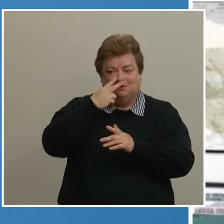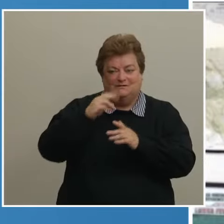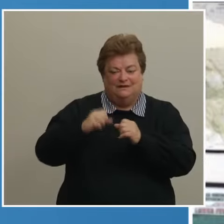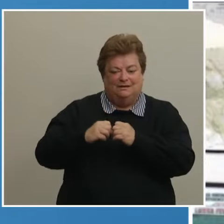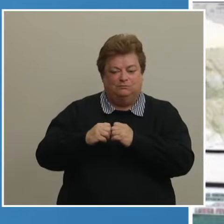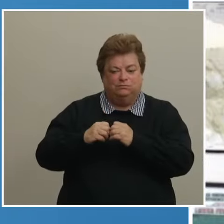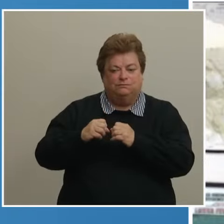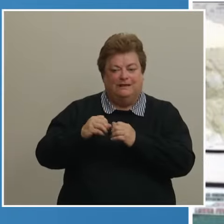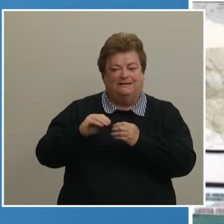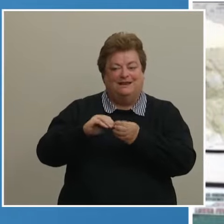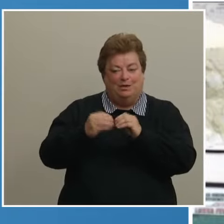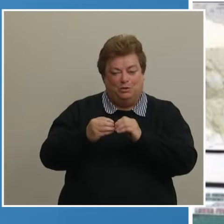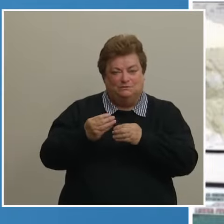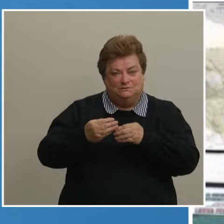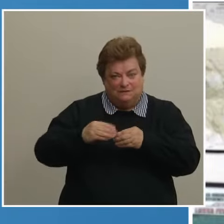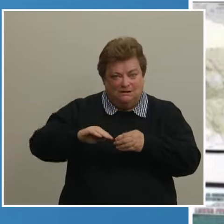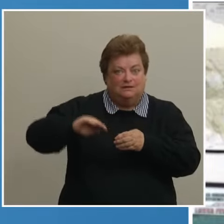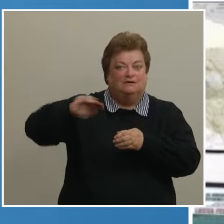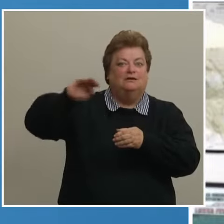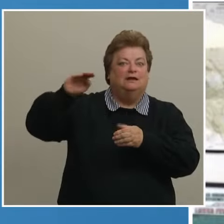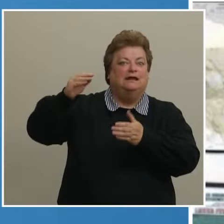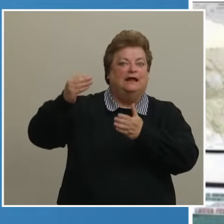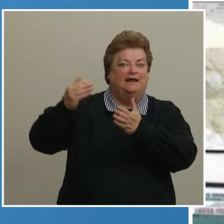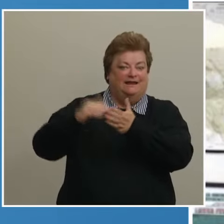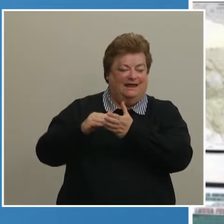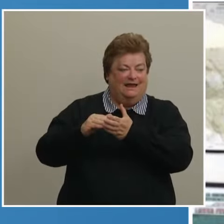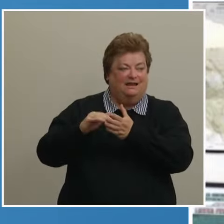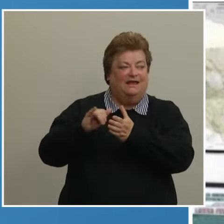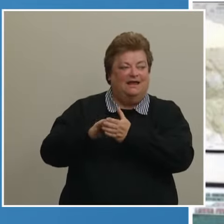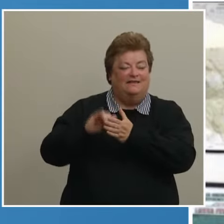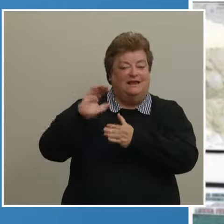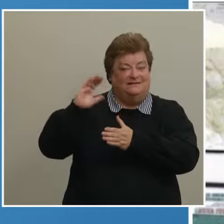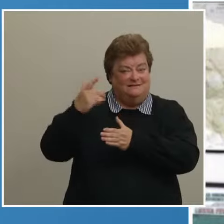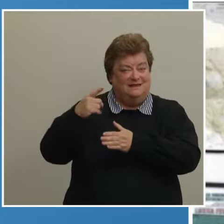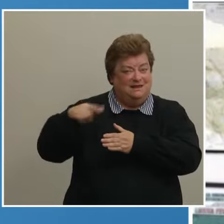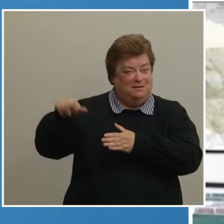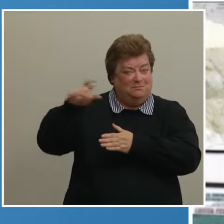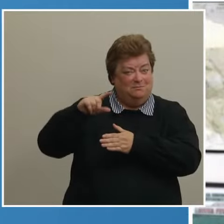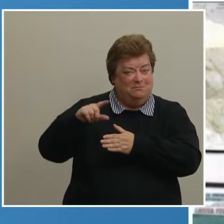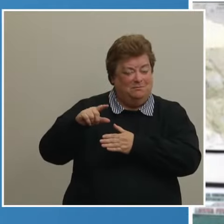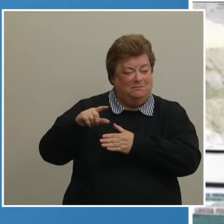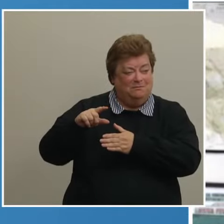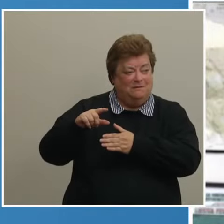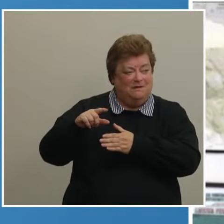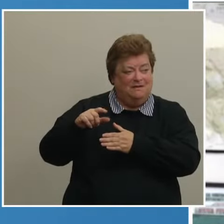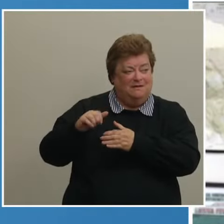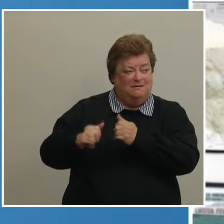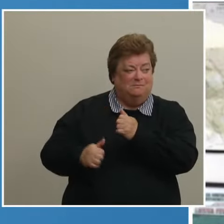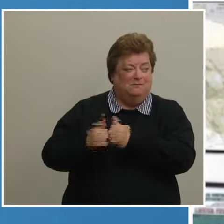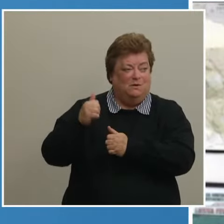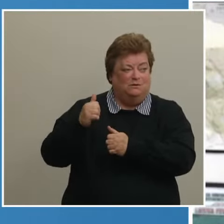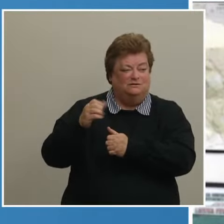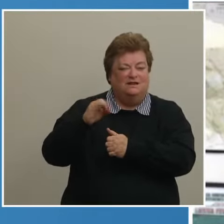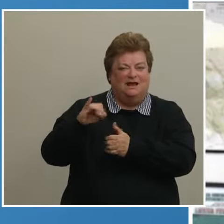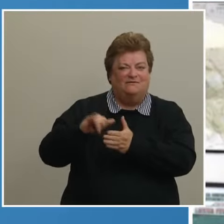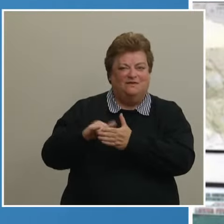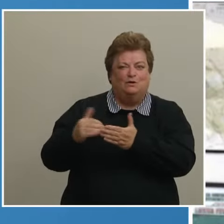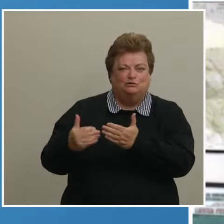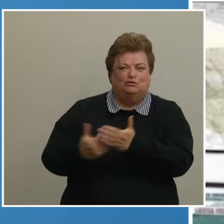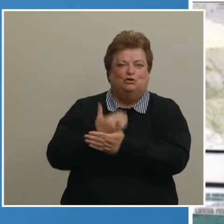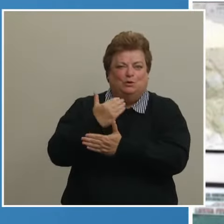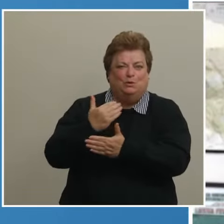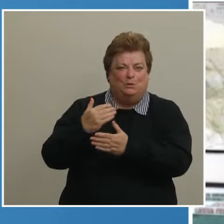of cases. And these cases appear to be predominantly of these new lineages